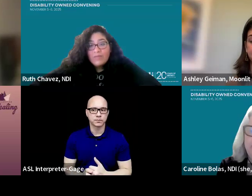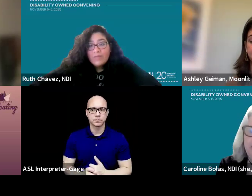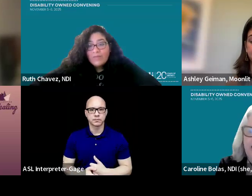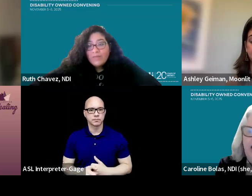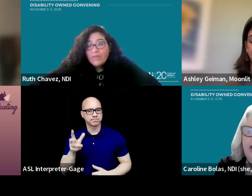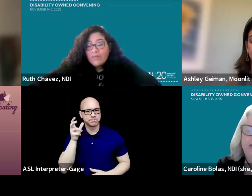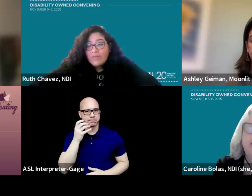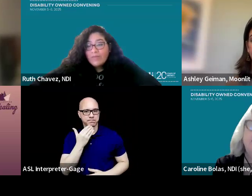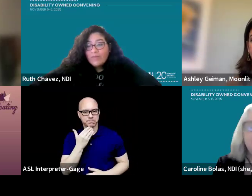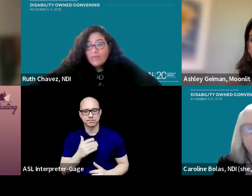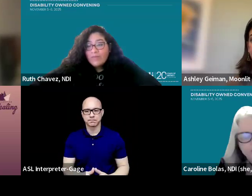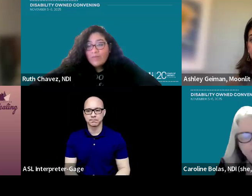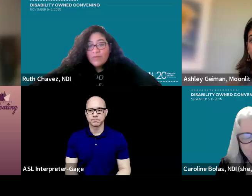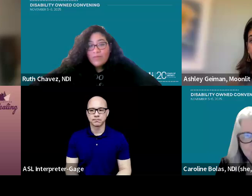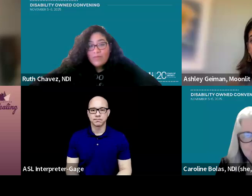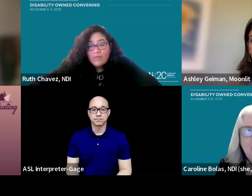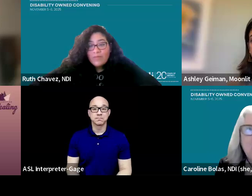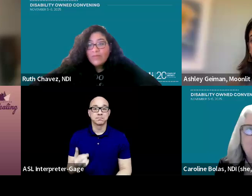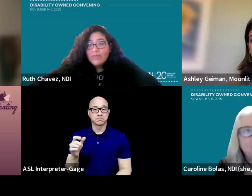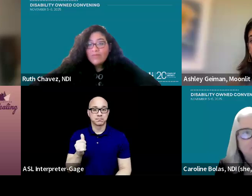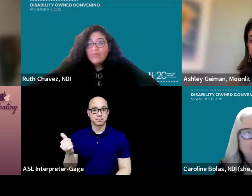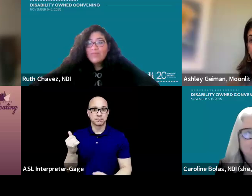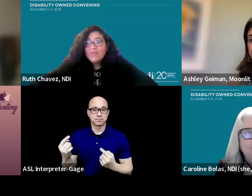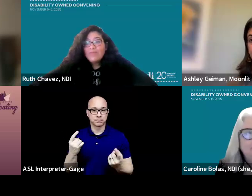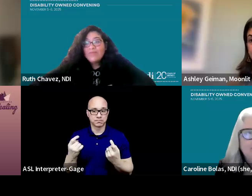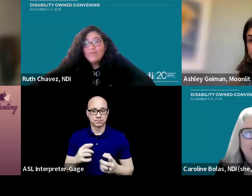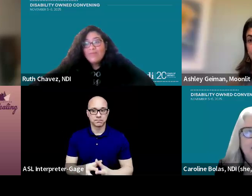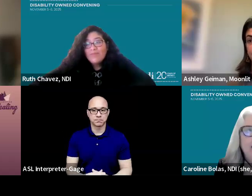Thank you. Another question.